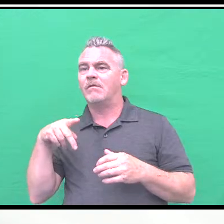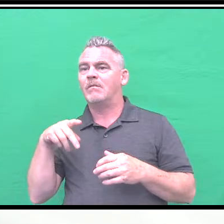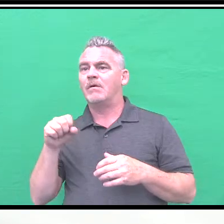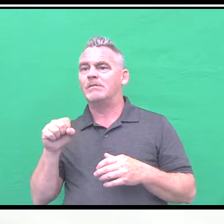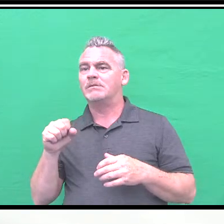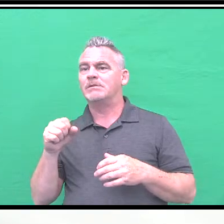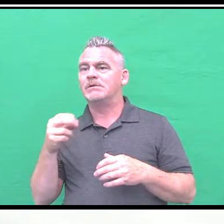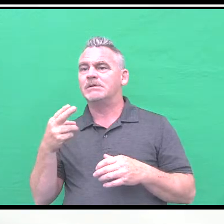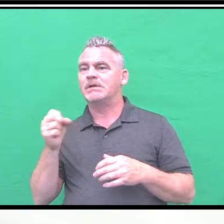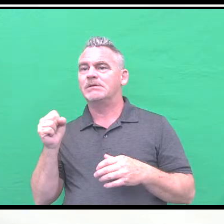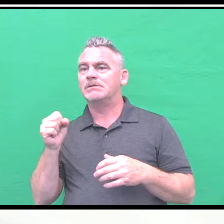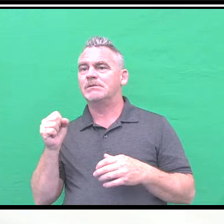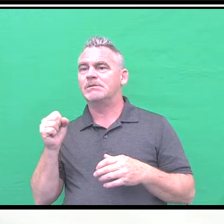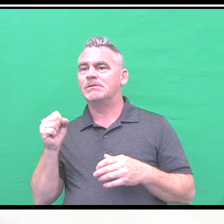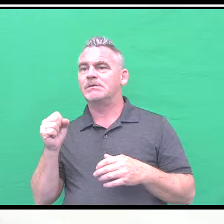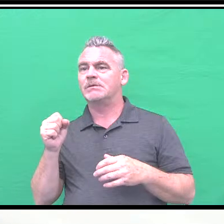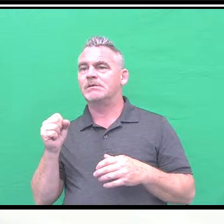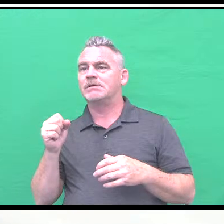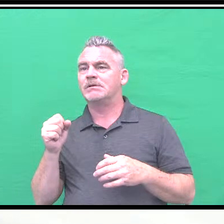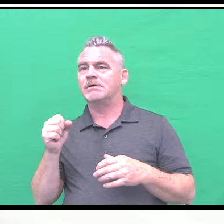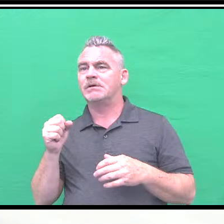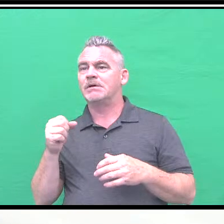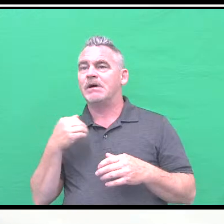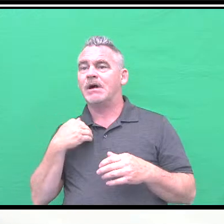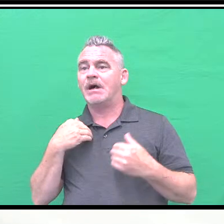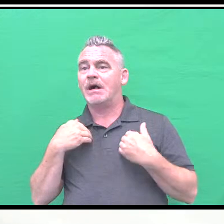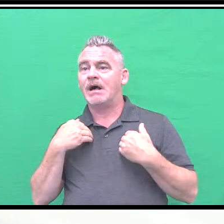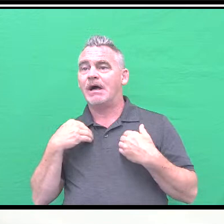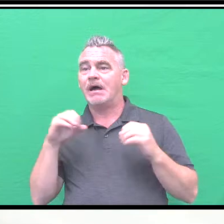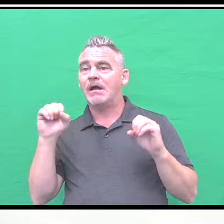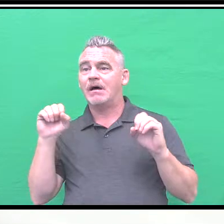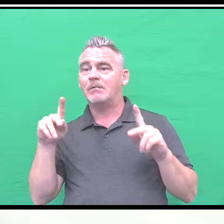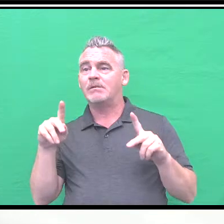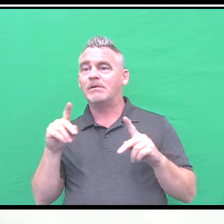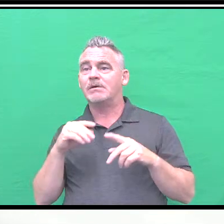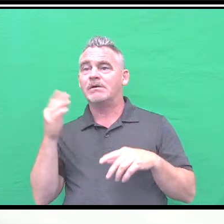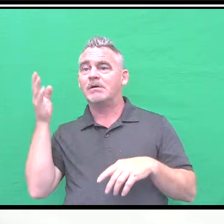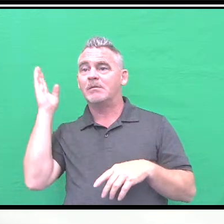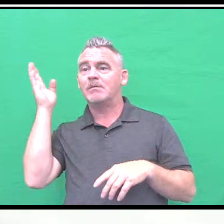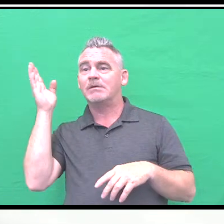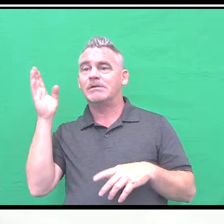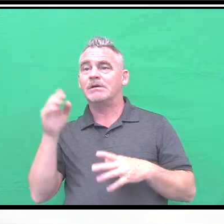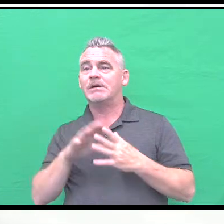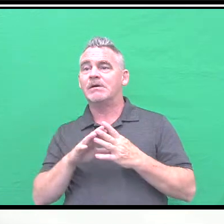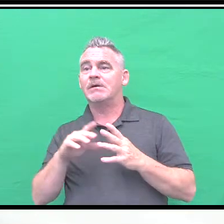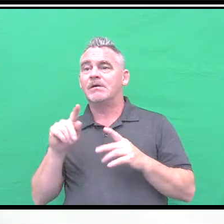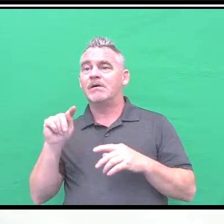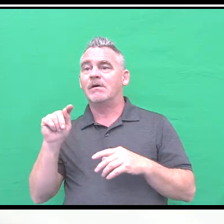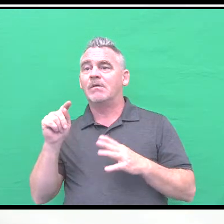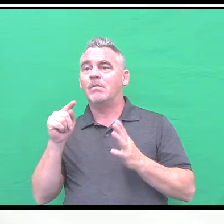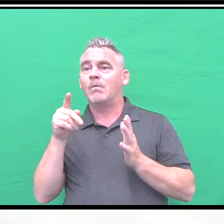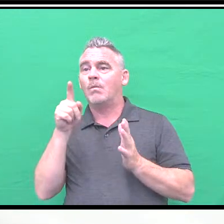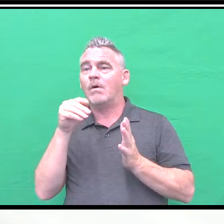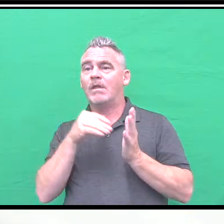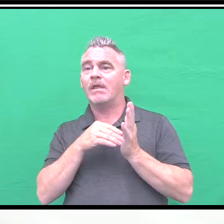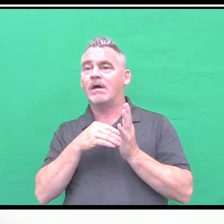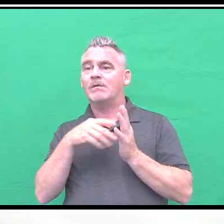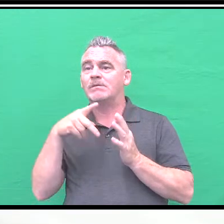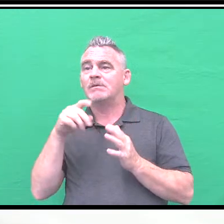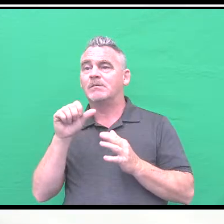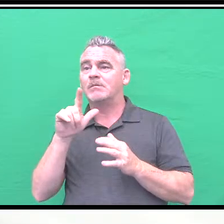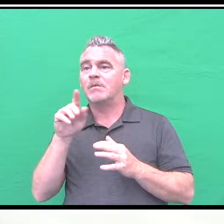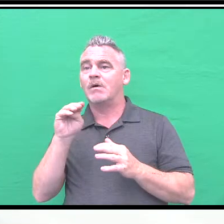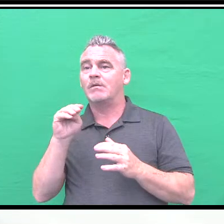update. I had the opportunity to present to the Thousand Palms Community Council